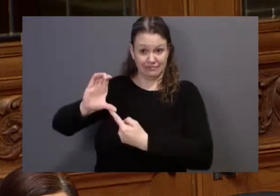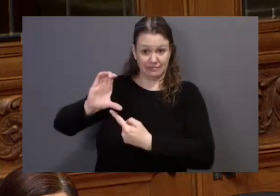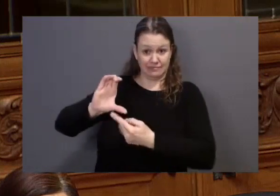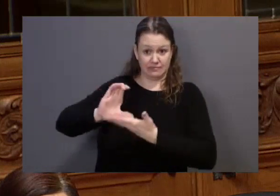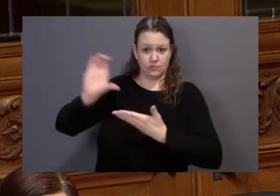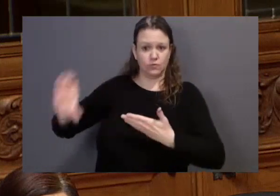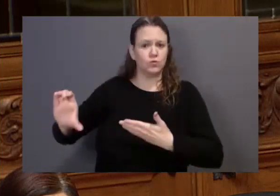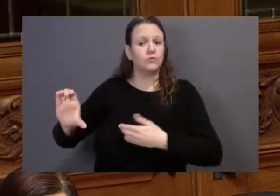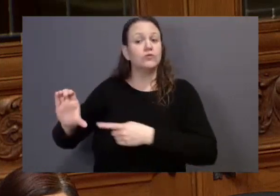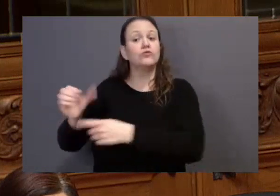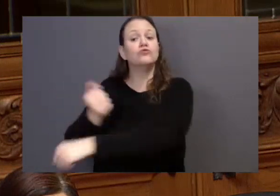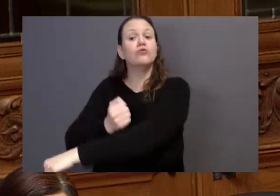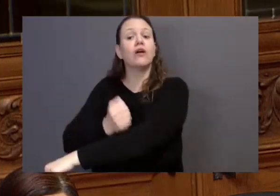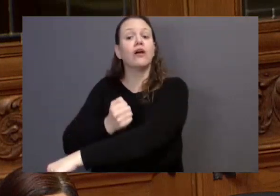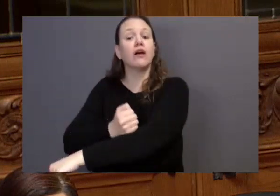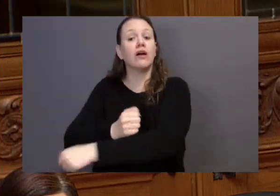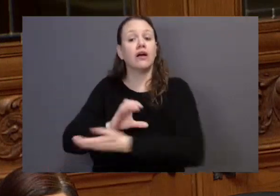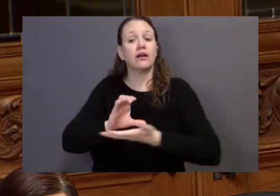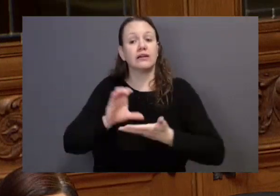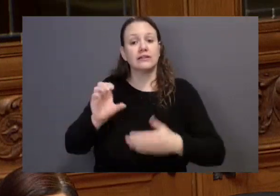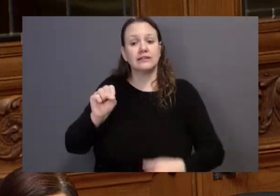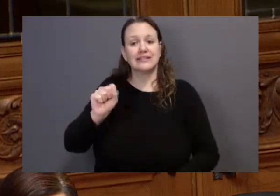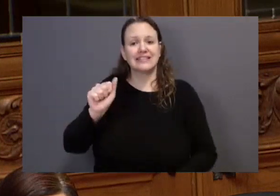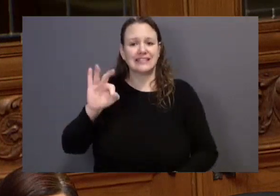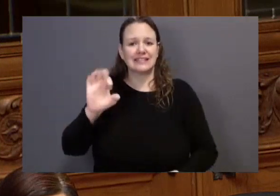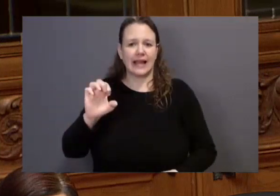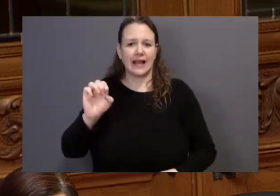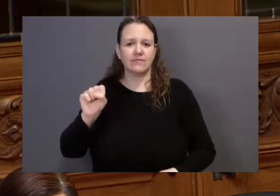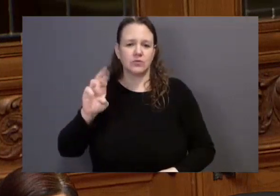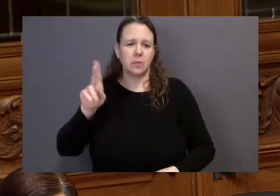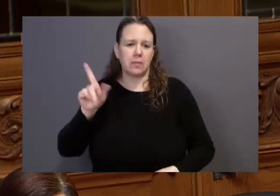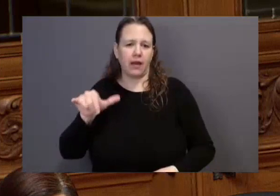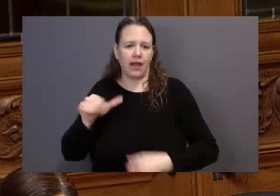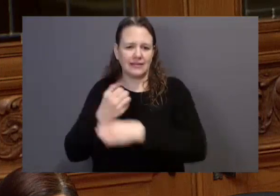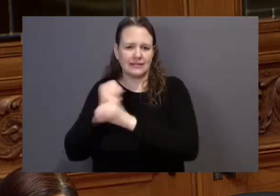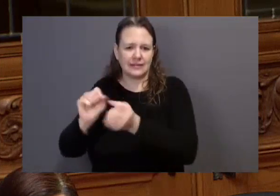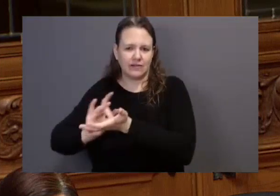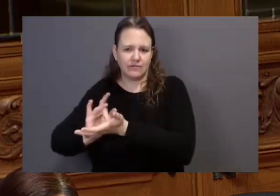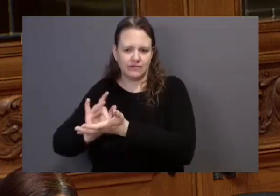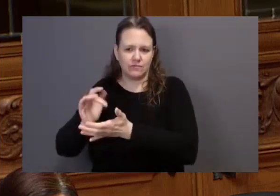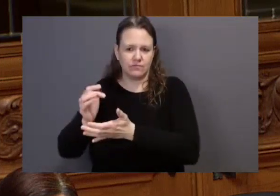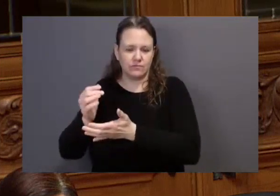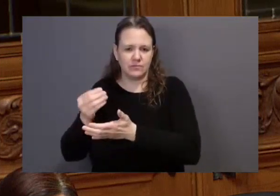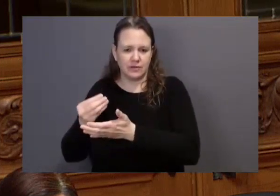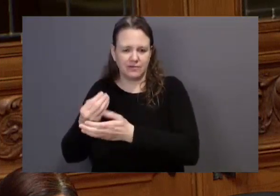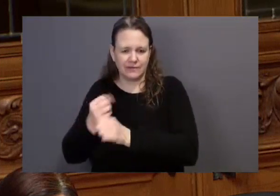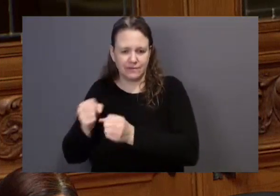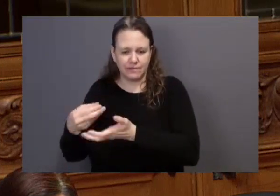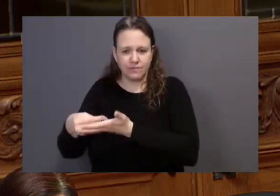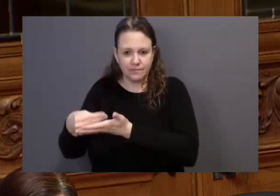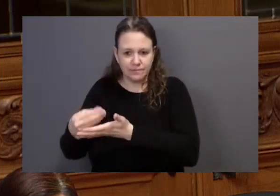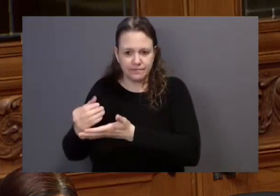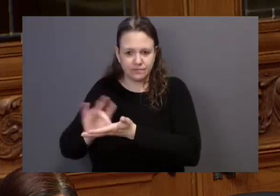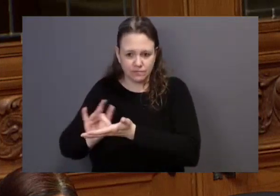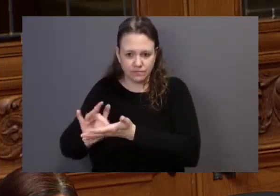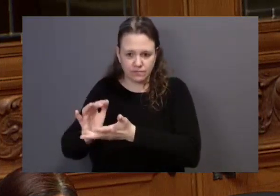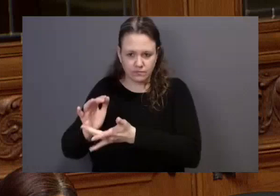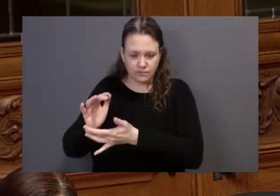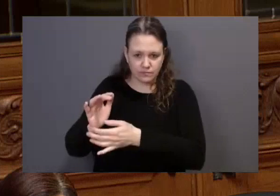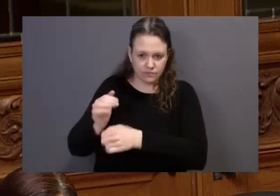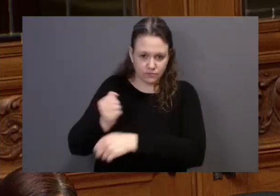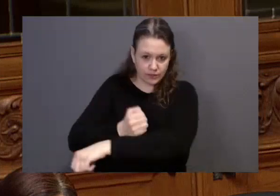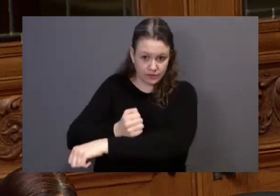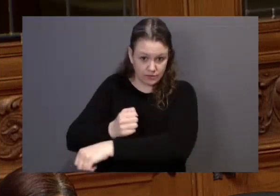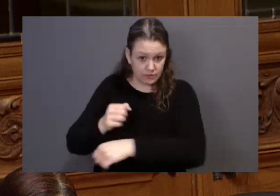so compassionate policies of this NDP. This NDP Question, member. safe supply program is the biggest Member,